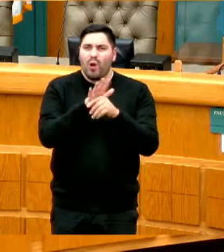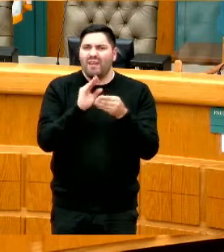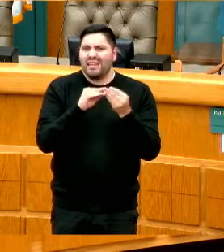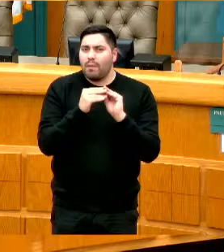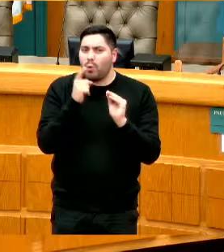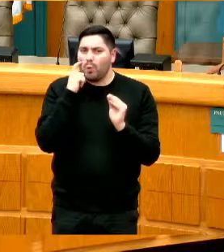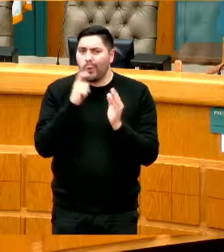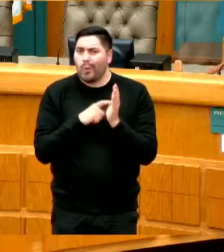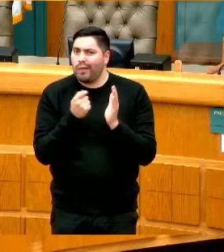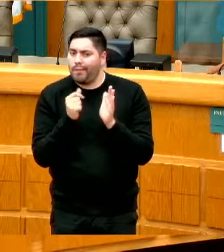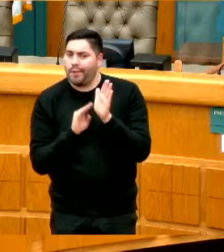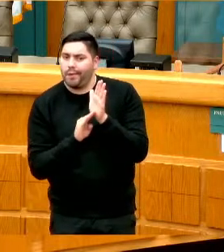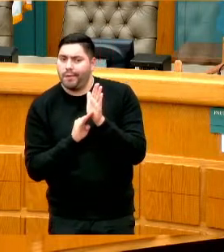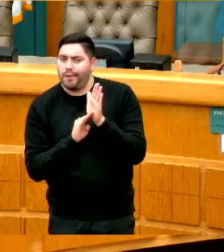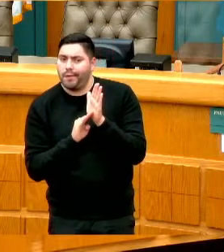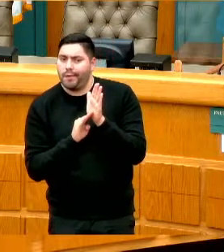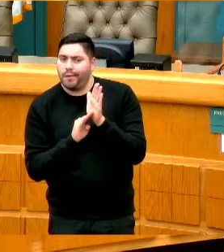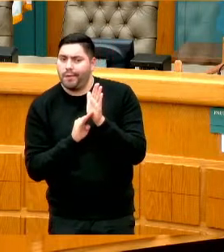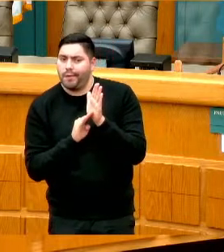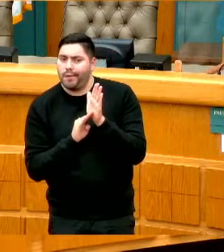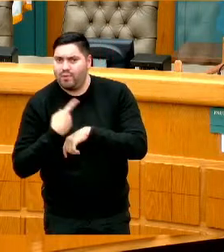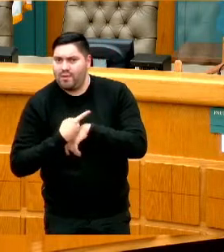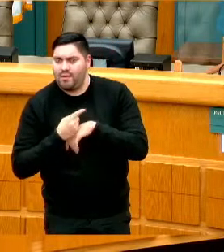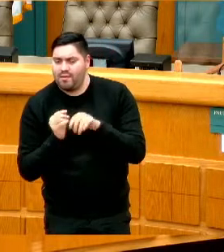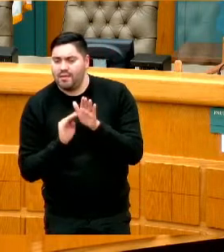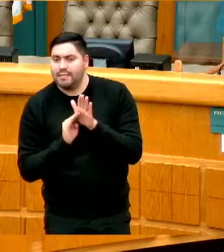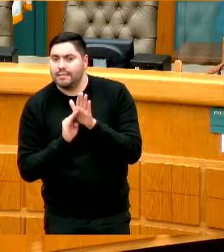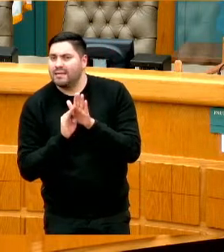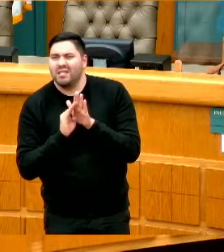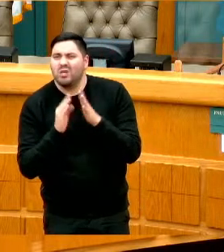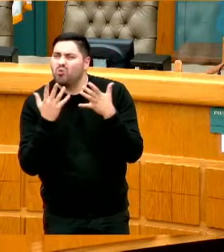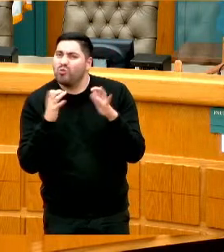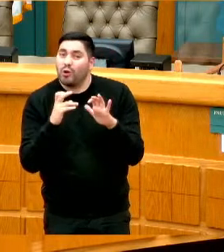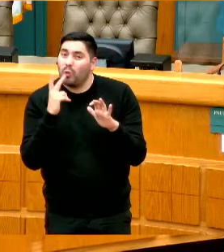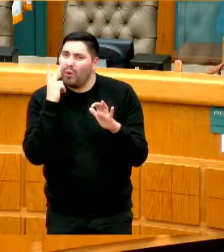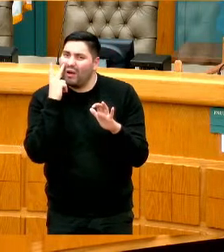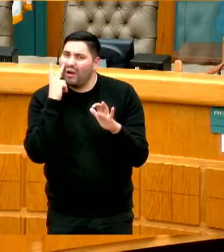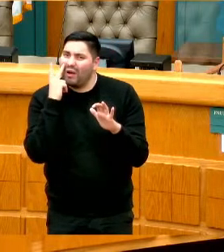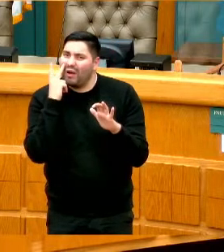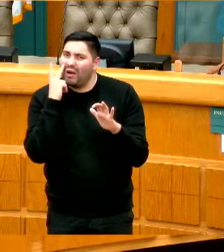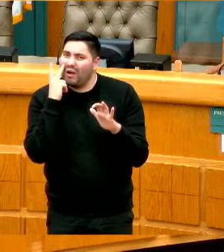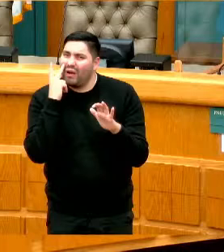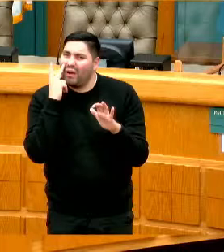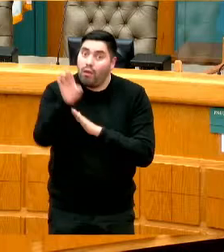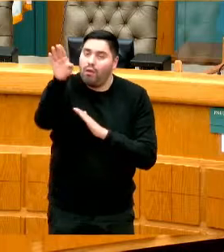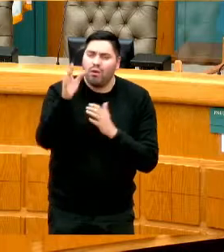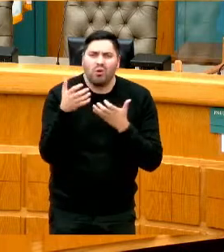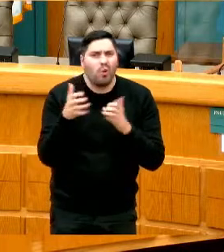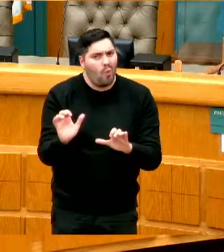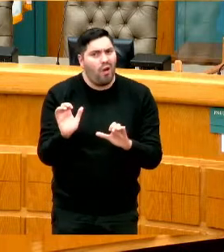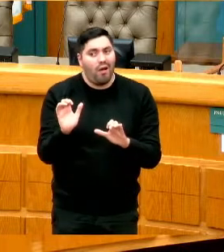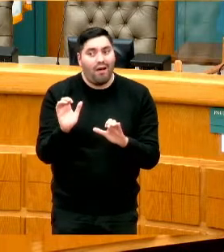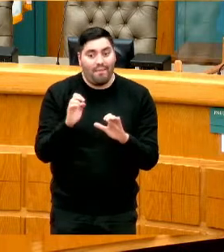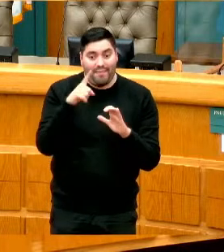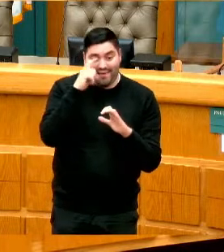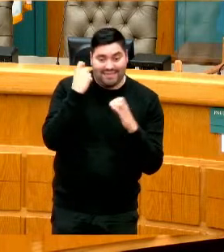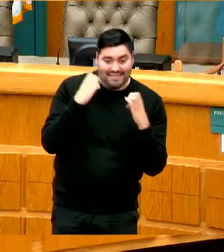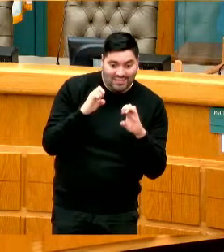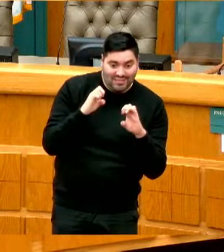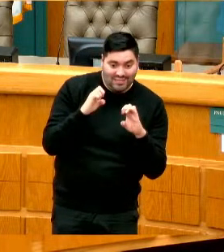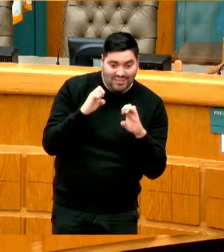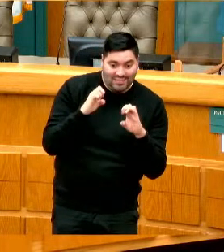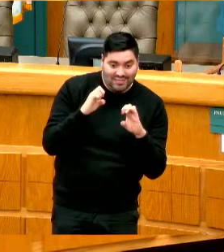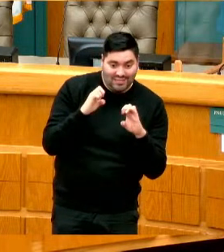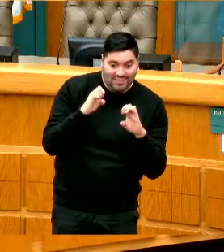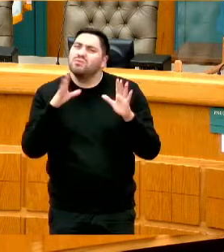an increase over the last couple of days, and we don't want to see another significant increase from the holiday. So pay attention to